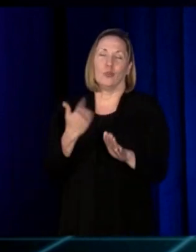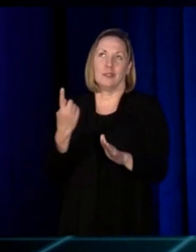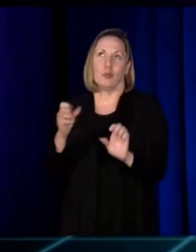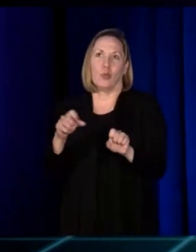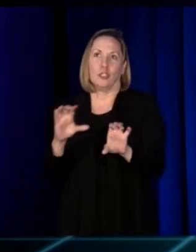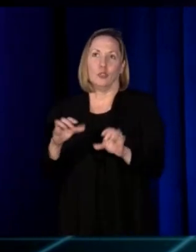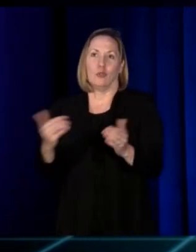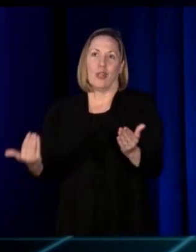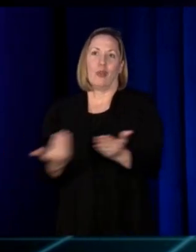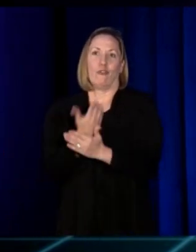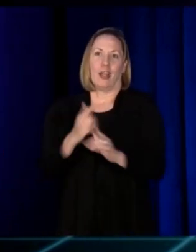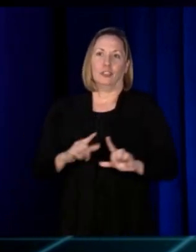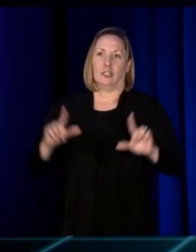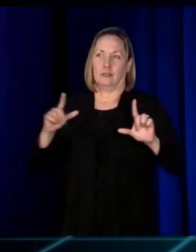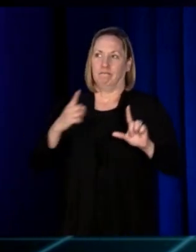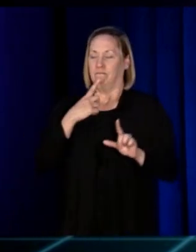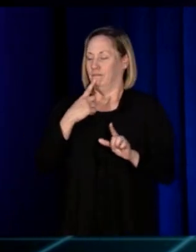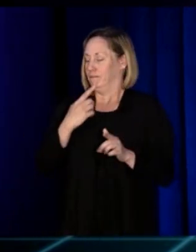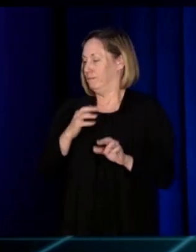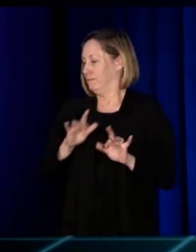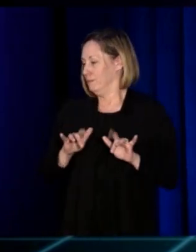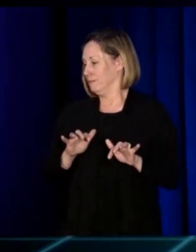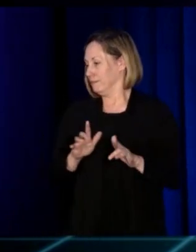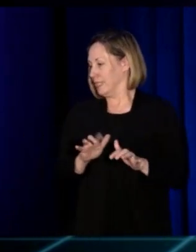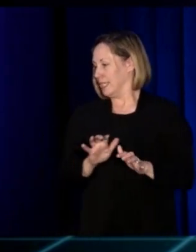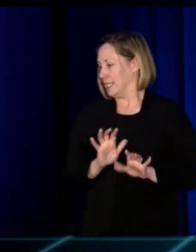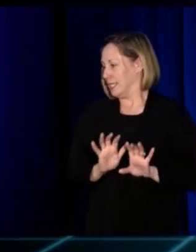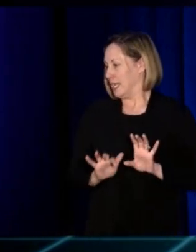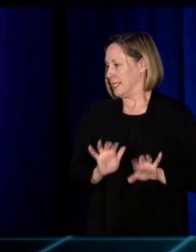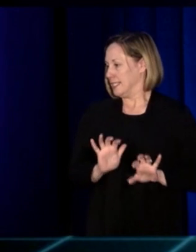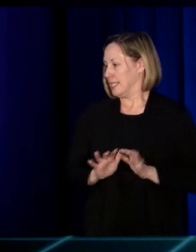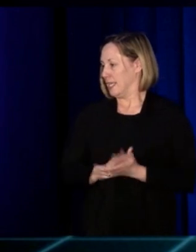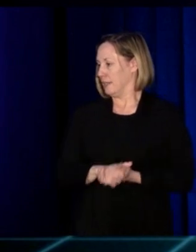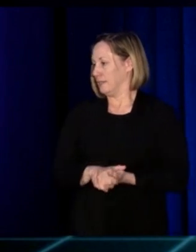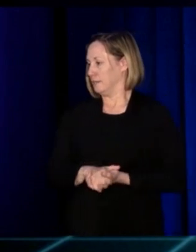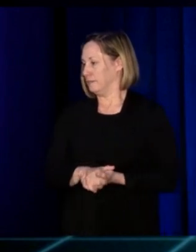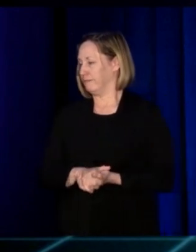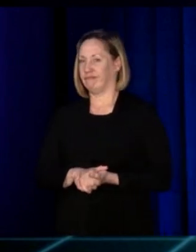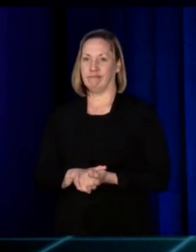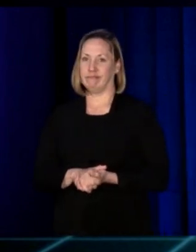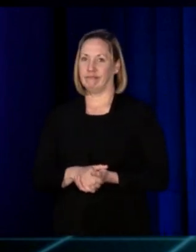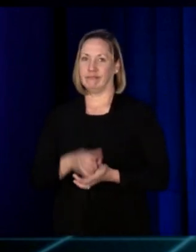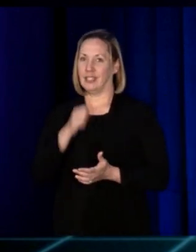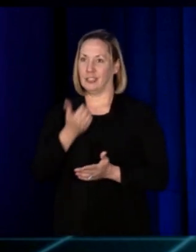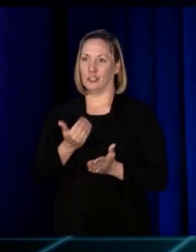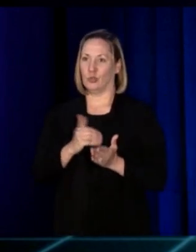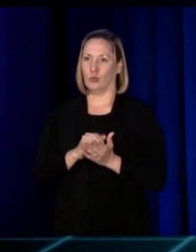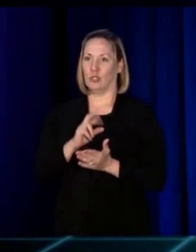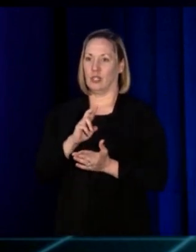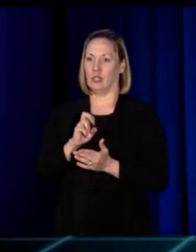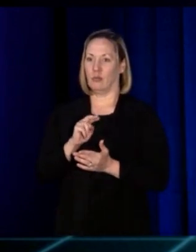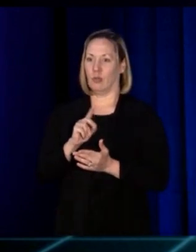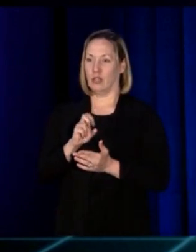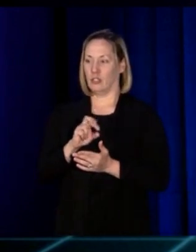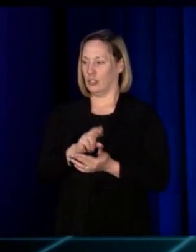refresh that and I say 222, 222, see, that doesn't rerun it.